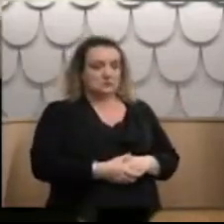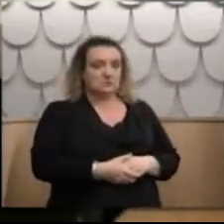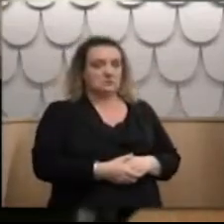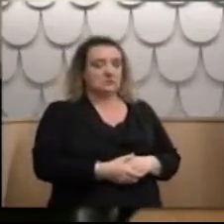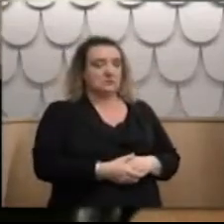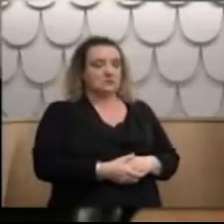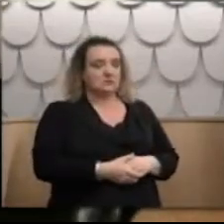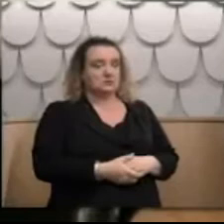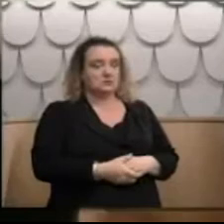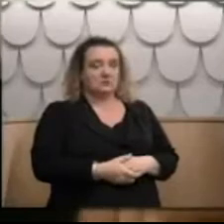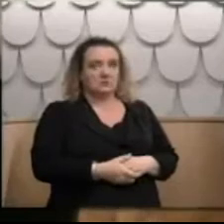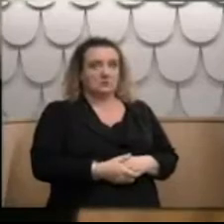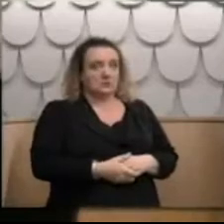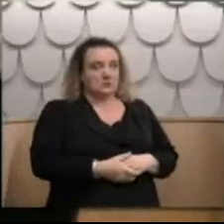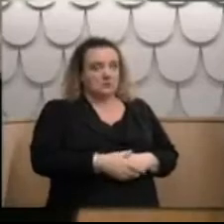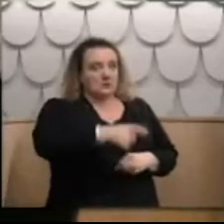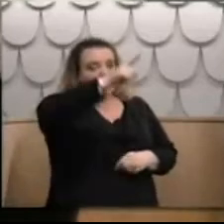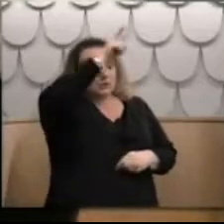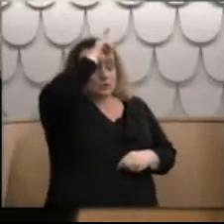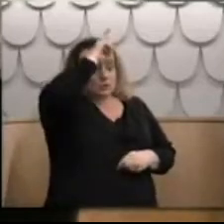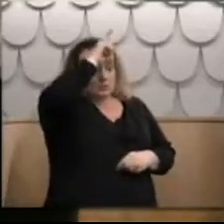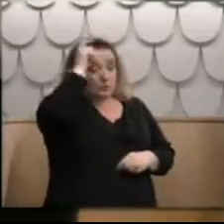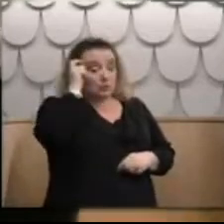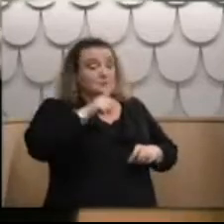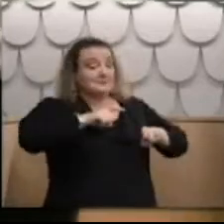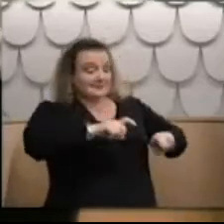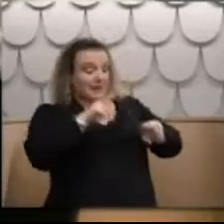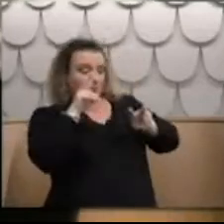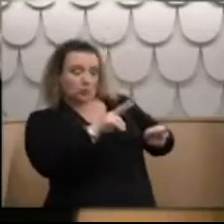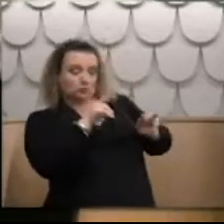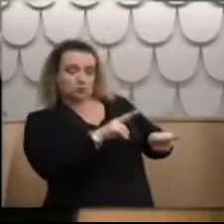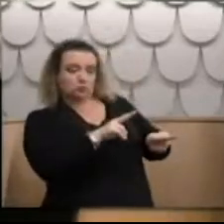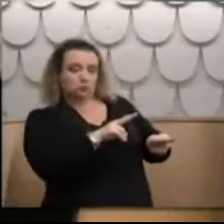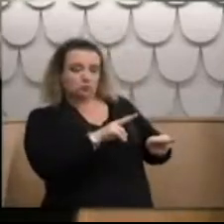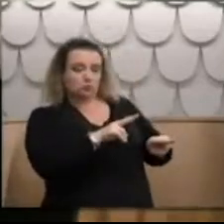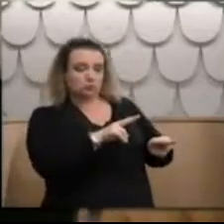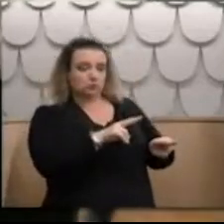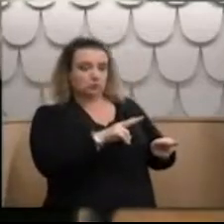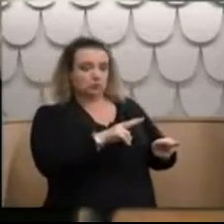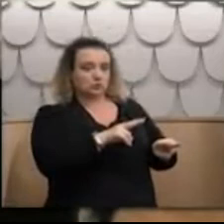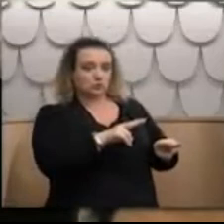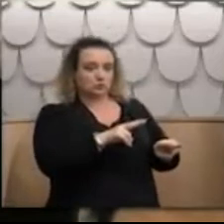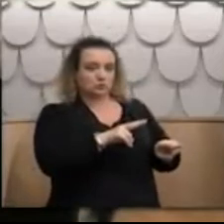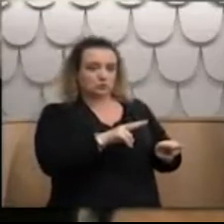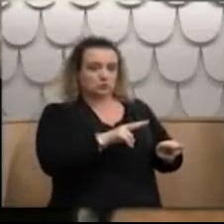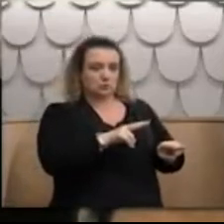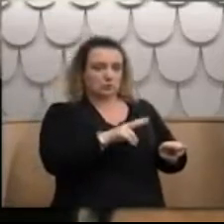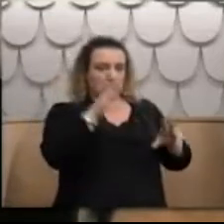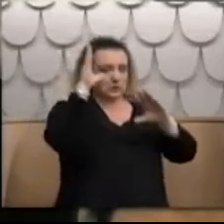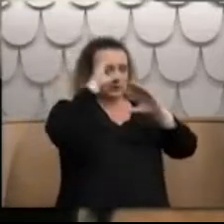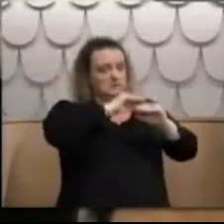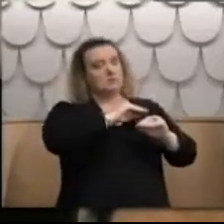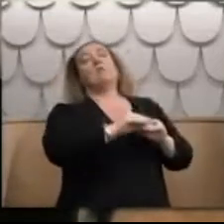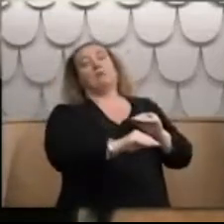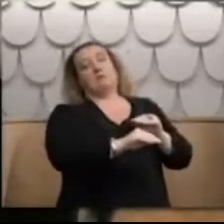in the medical room, and I had to stay by Howard Long's. I just slept outside the medical room. That's what I